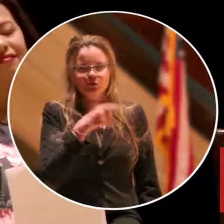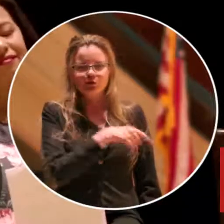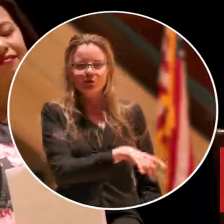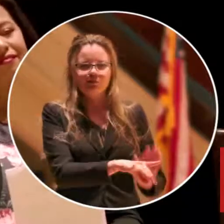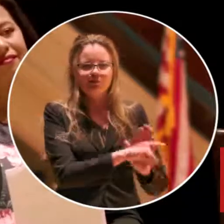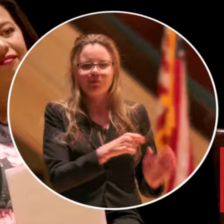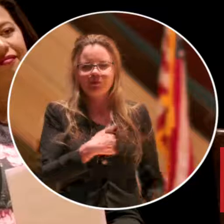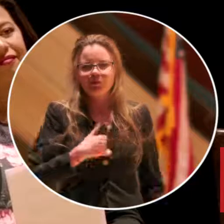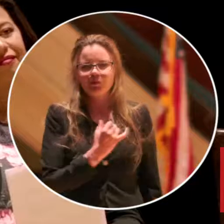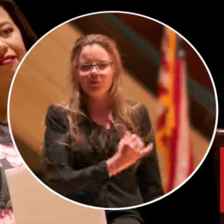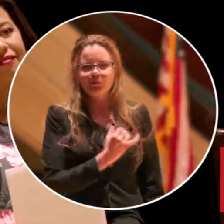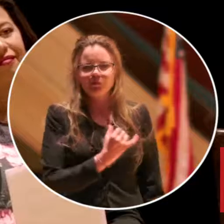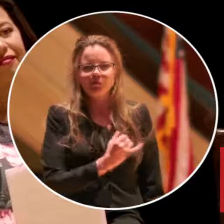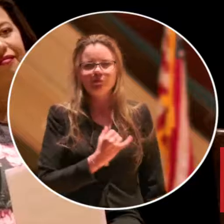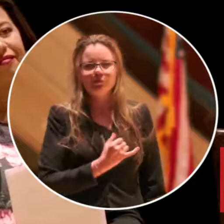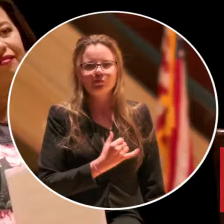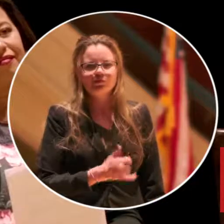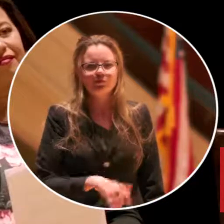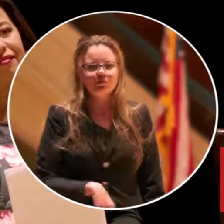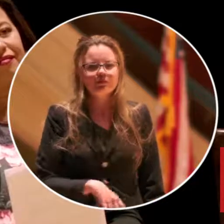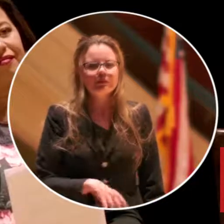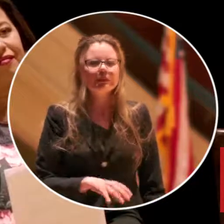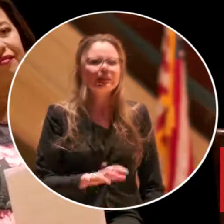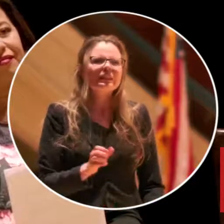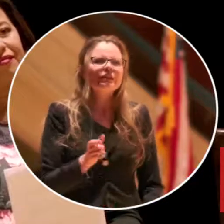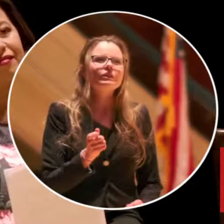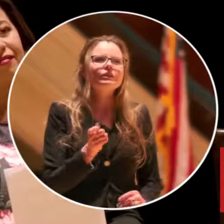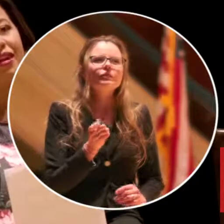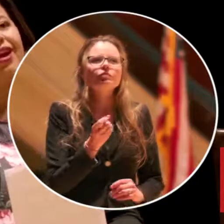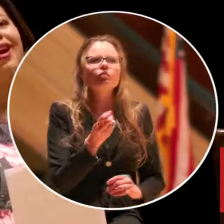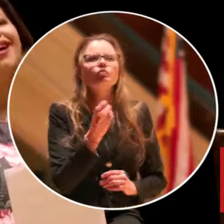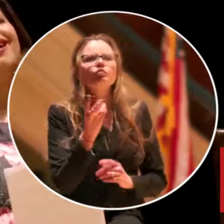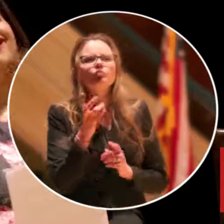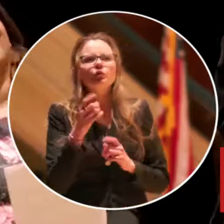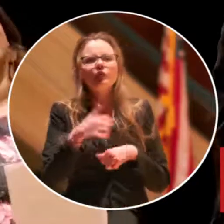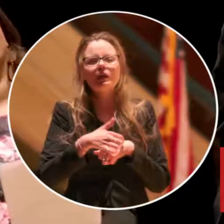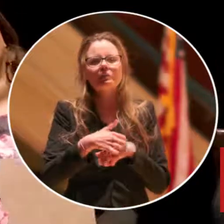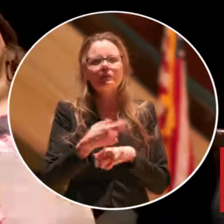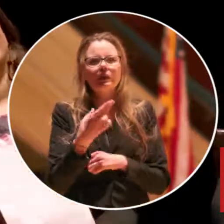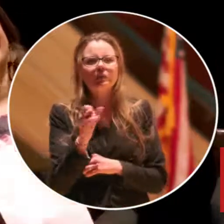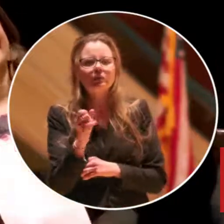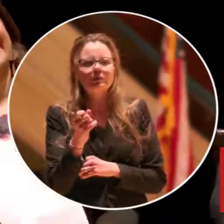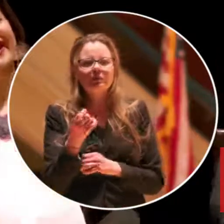the exception of that one time in high school, and maybe 1 or 2 times after that.